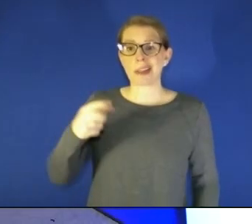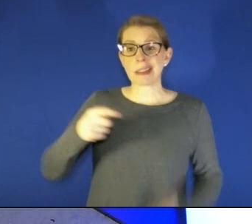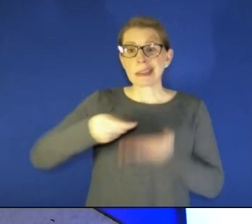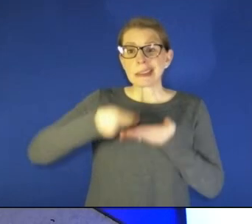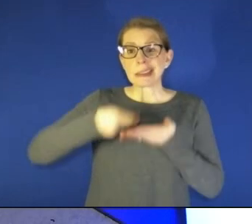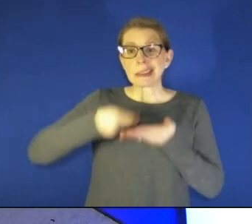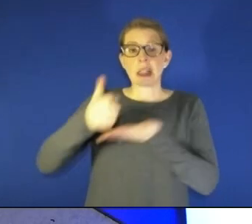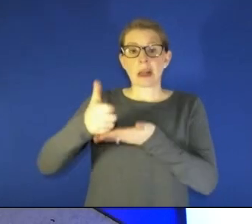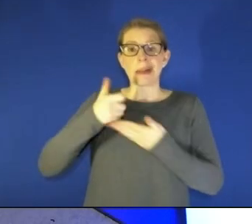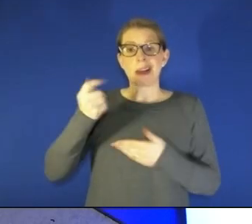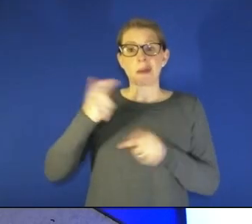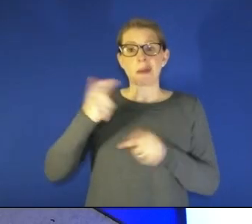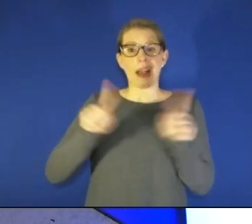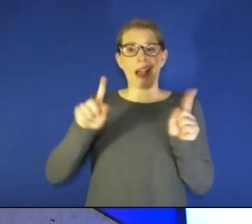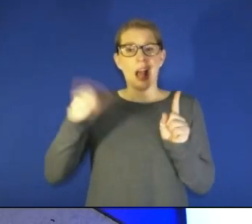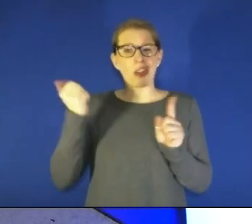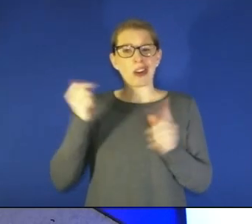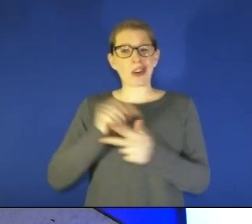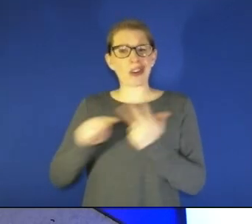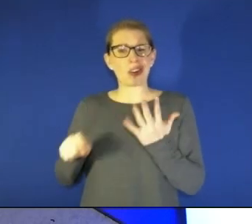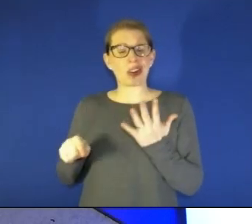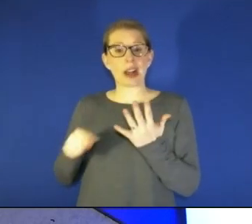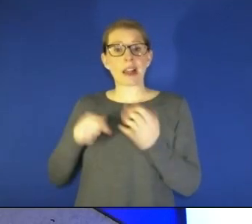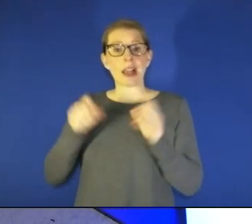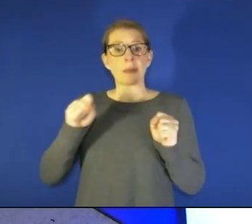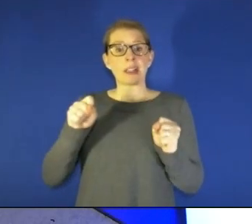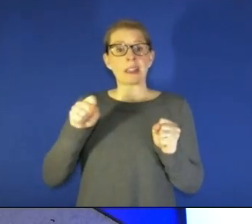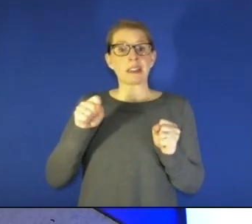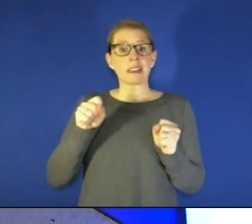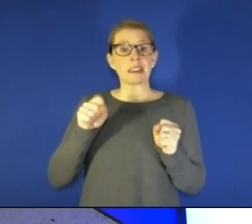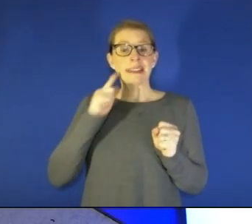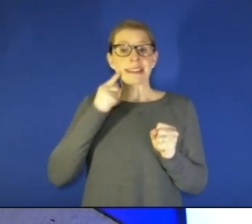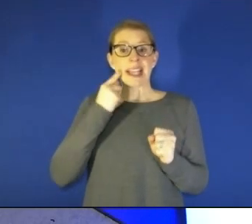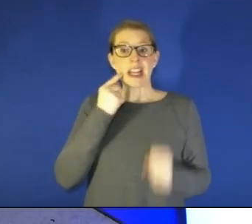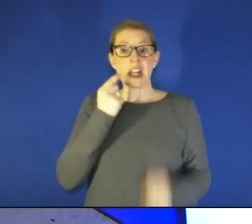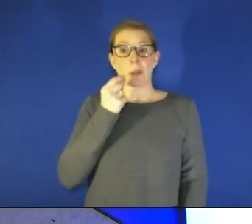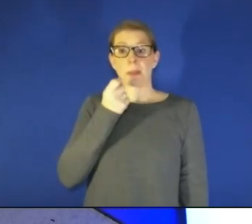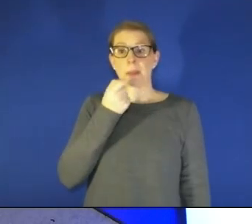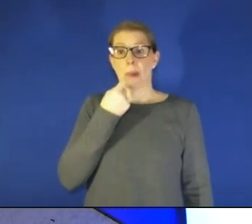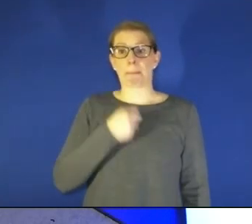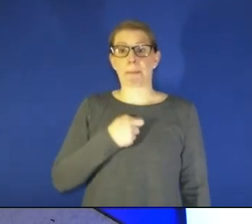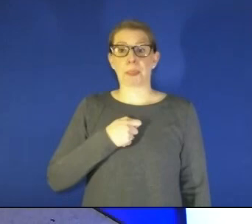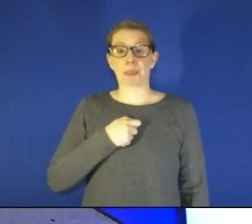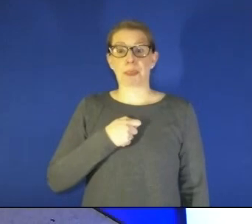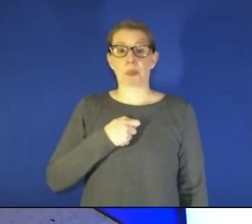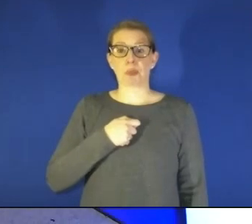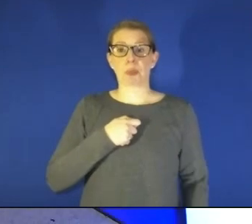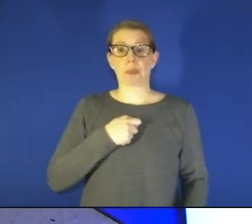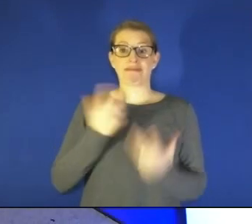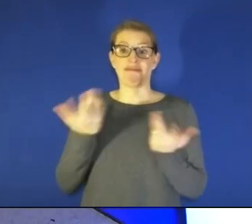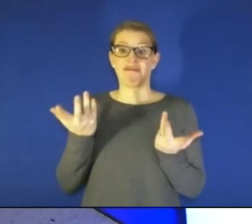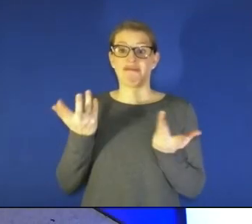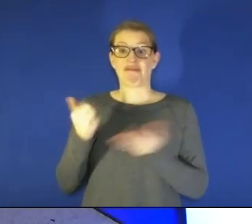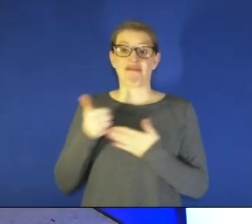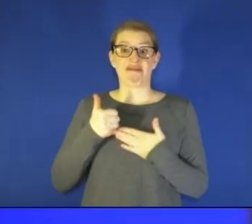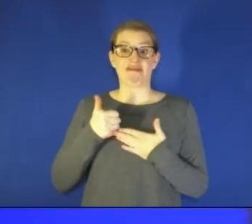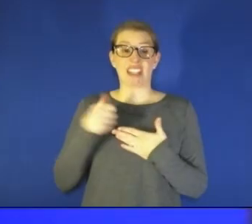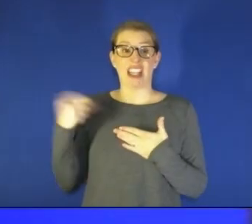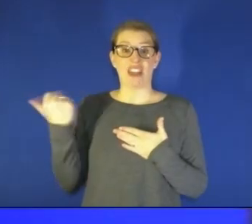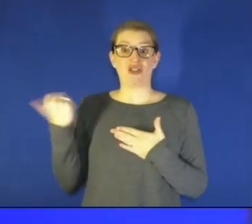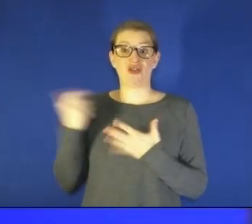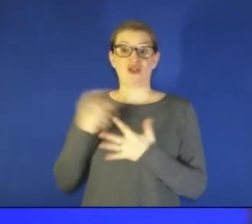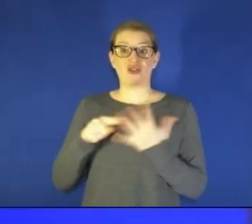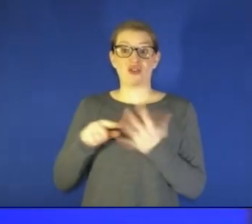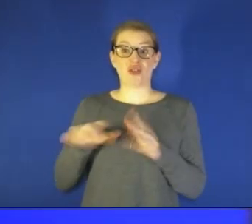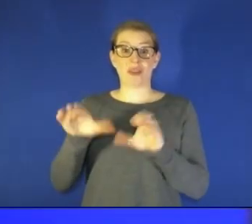anything else that and I was able to suck on some hard candies. That helps, yeah. That helps. Anything else you're able to do? So